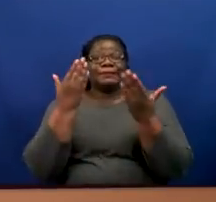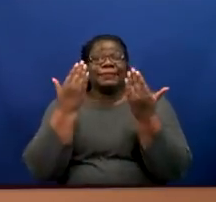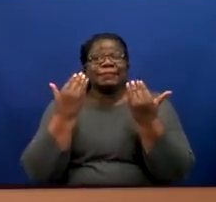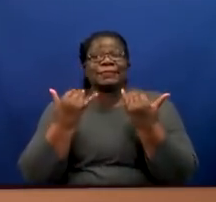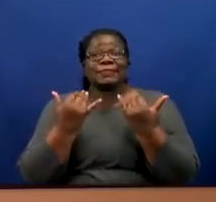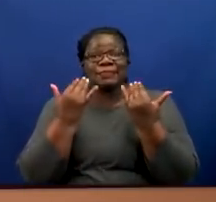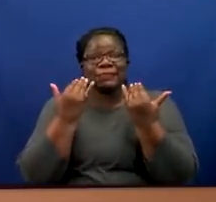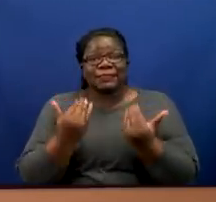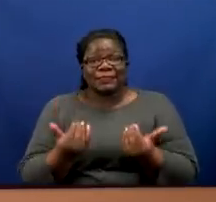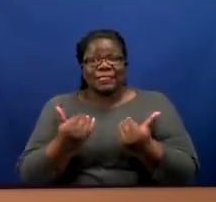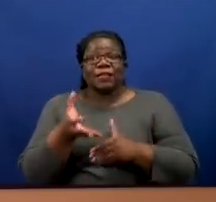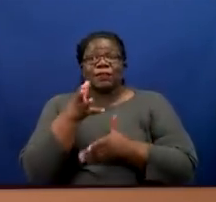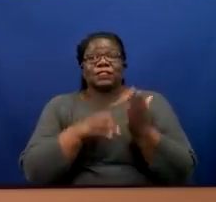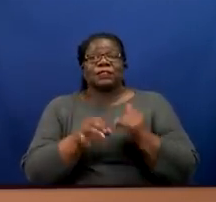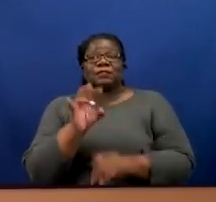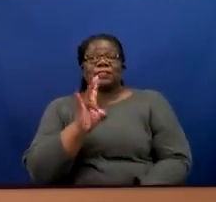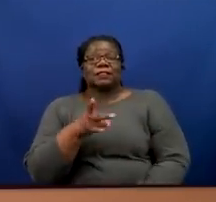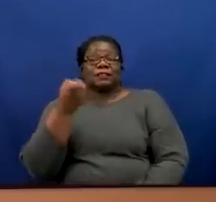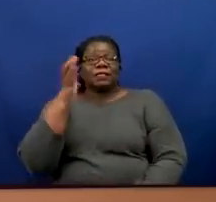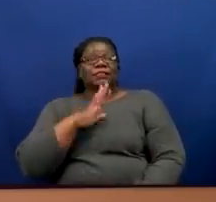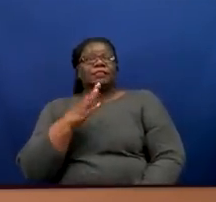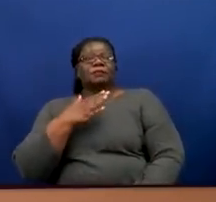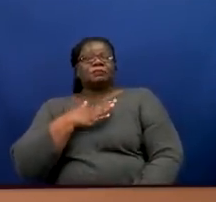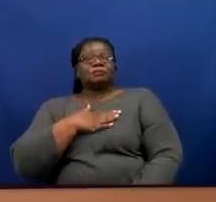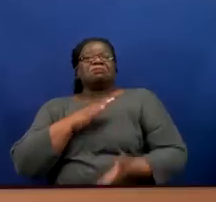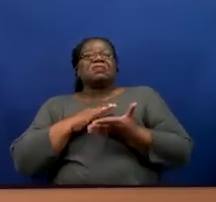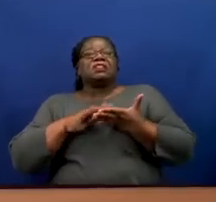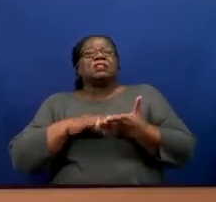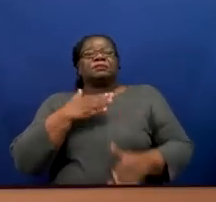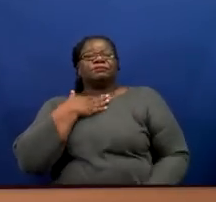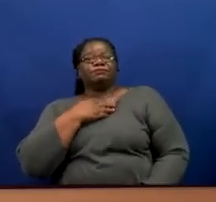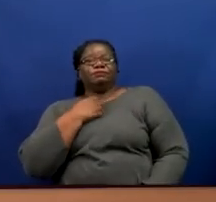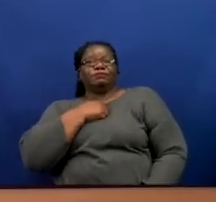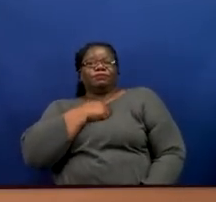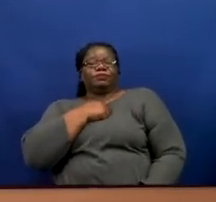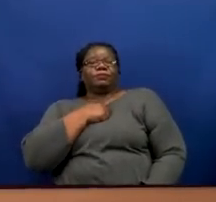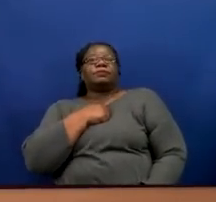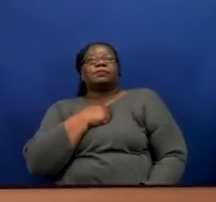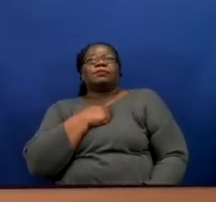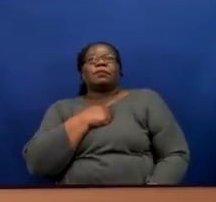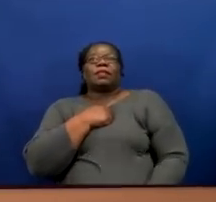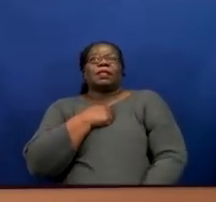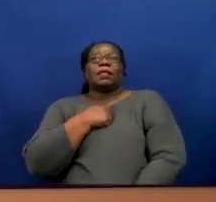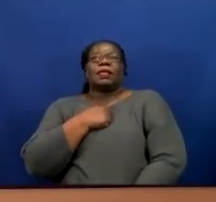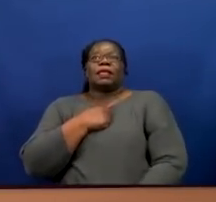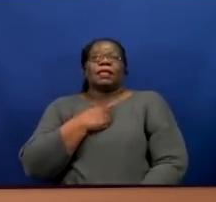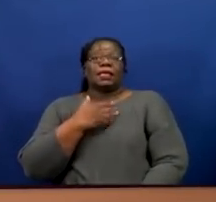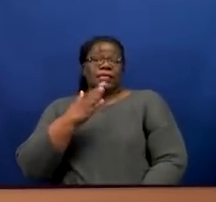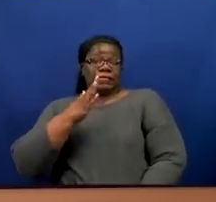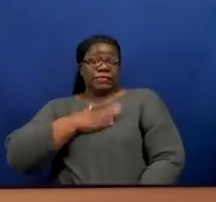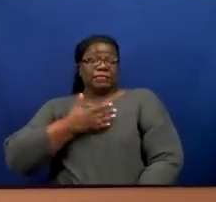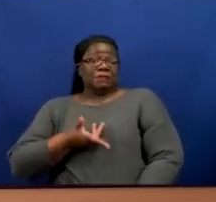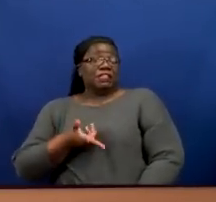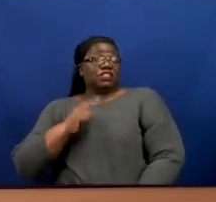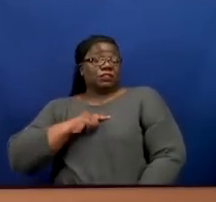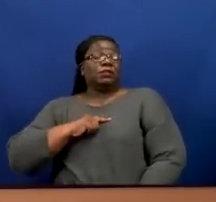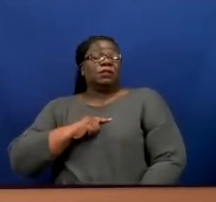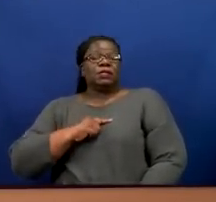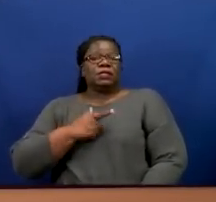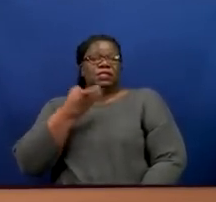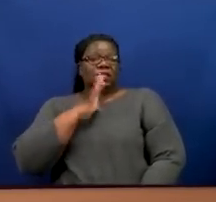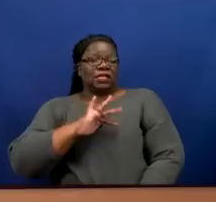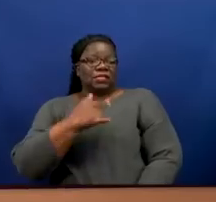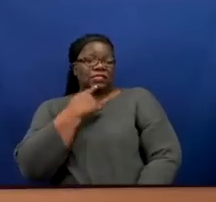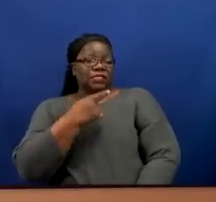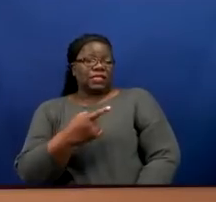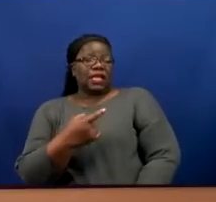it's as if God said, let me clear my throat because it's my turn. God says, I've